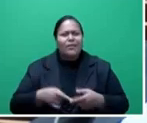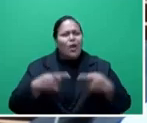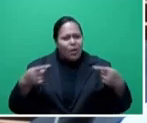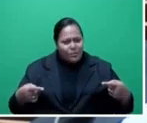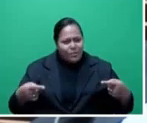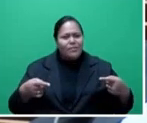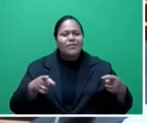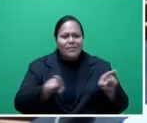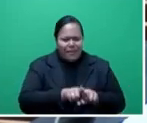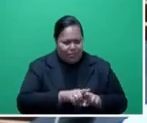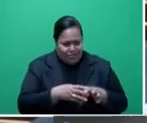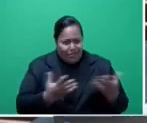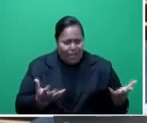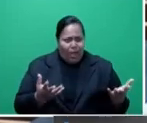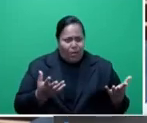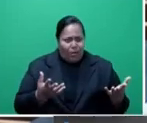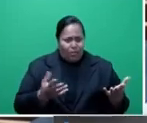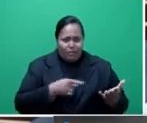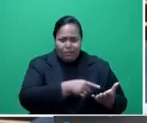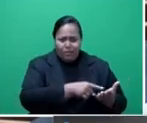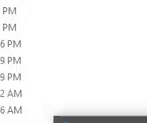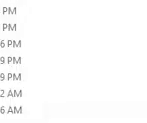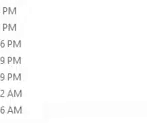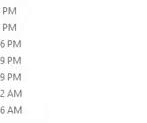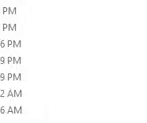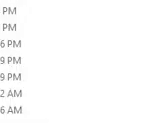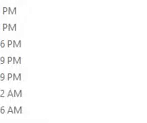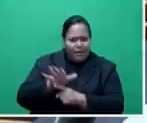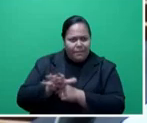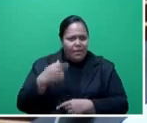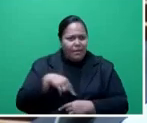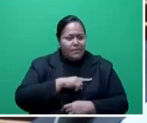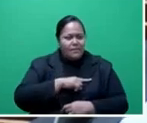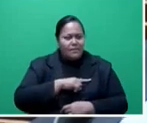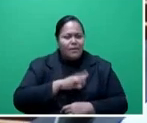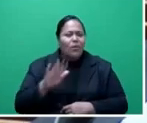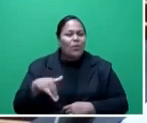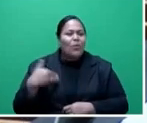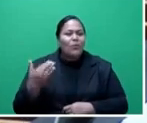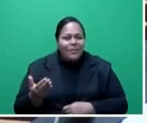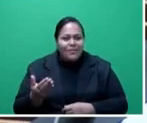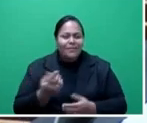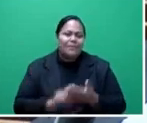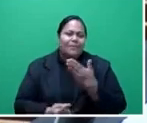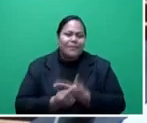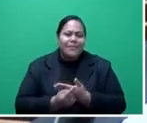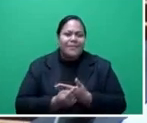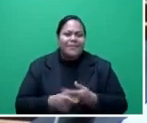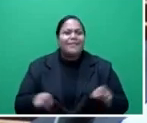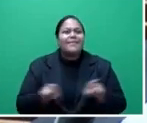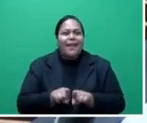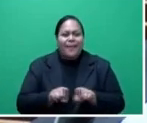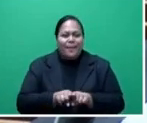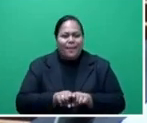And then suddenly he's done a turncoat and decided to say something else. Always the case, sir. As I said, scattergun